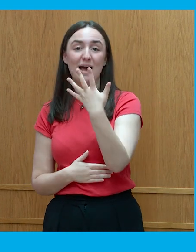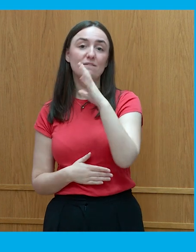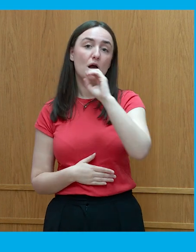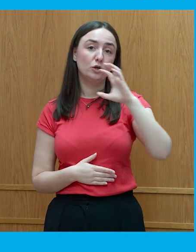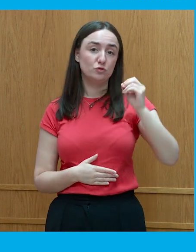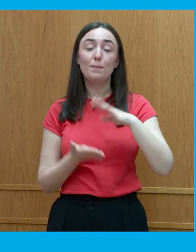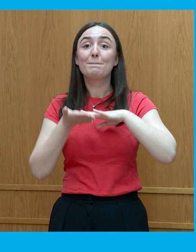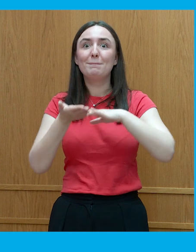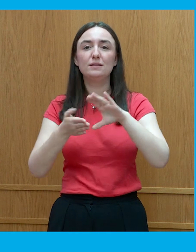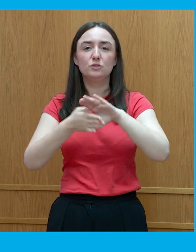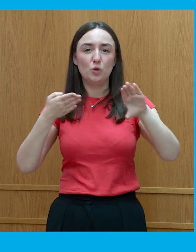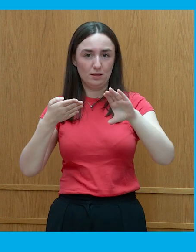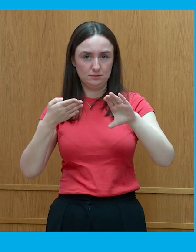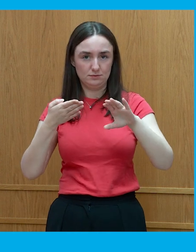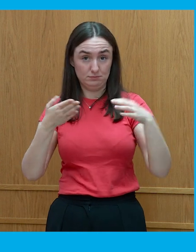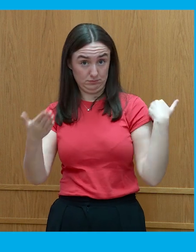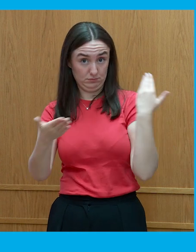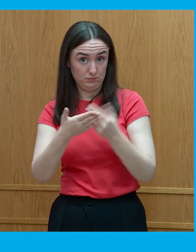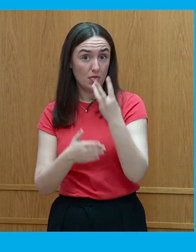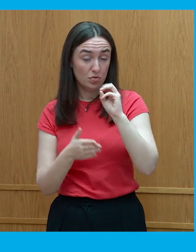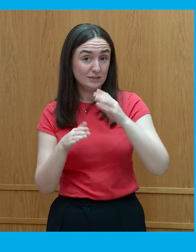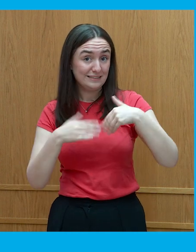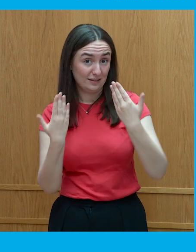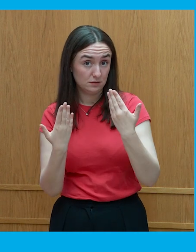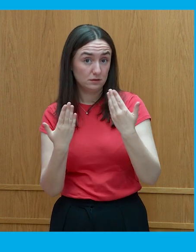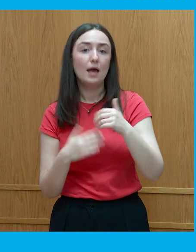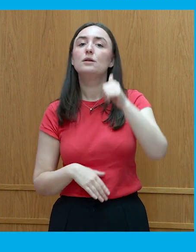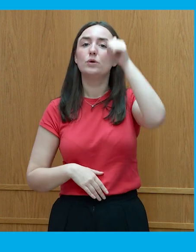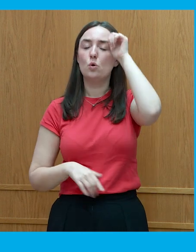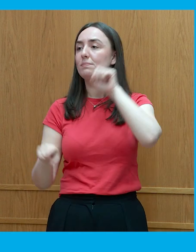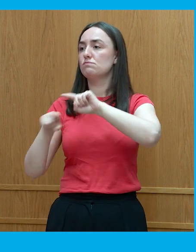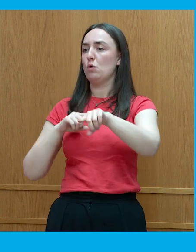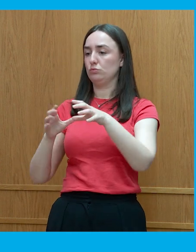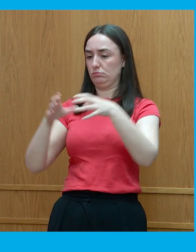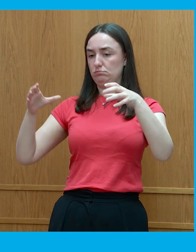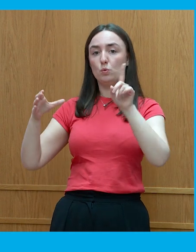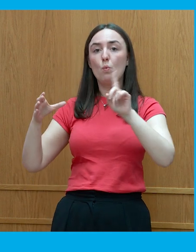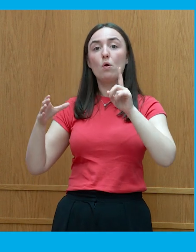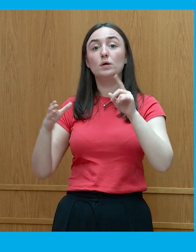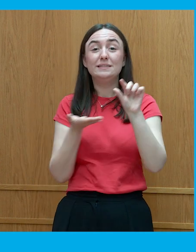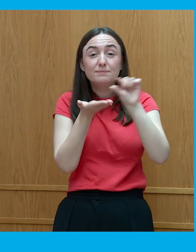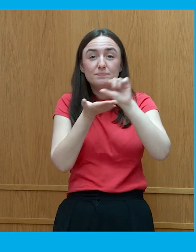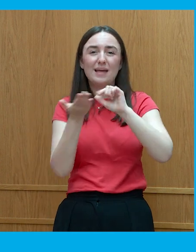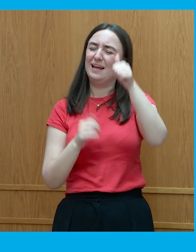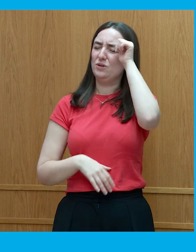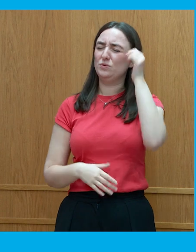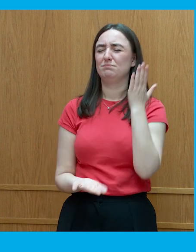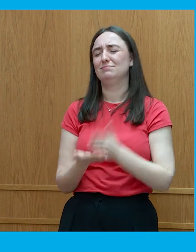in 30 days, most of which are small dollar donations. So I know this is a really crazy thing for you all to contemplate.